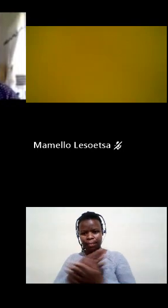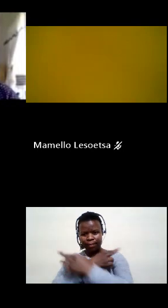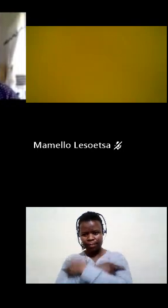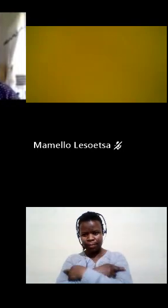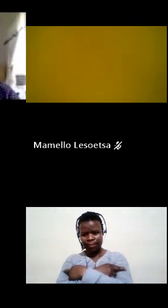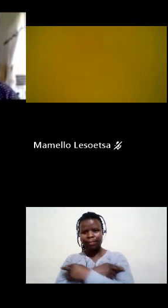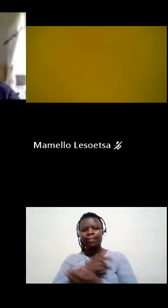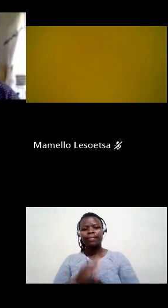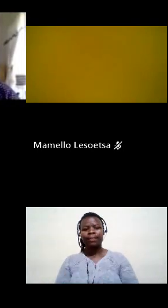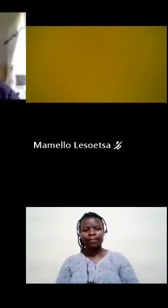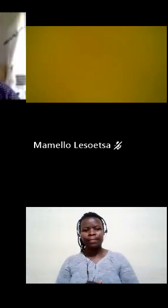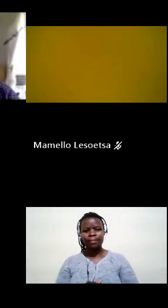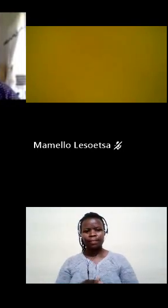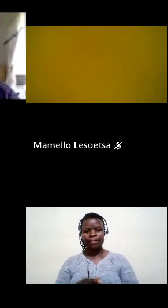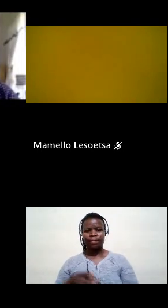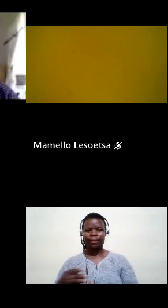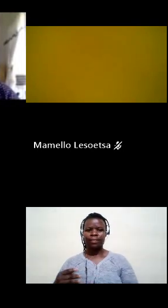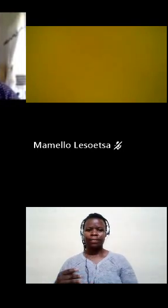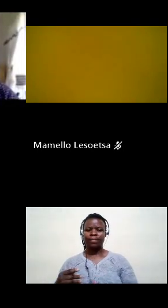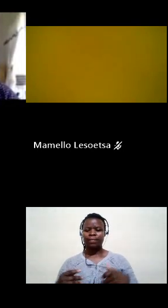which is fine.